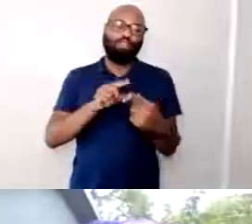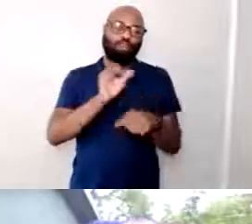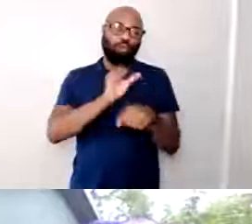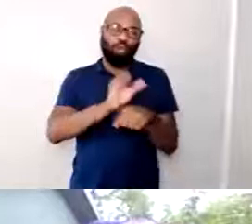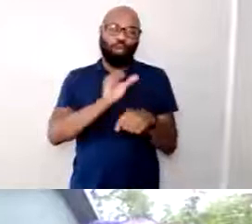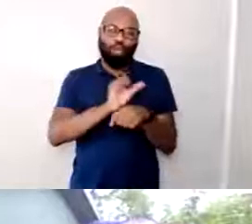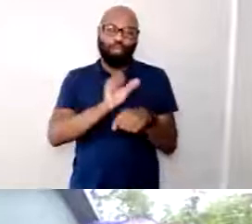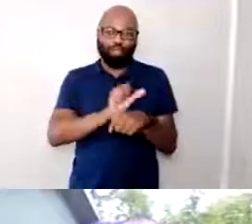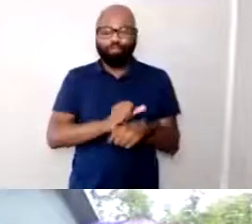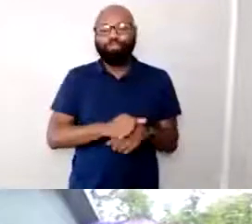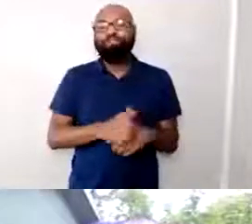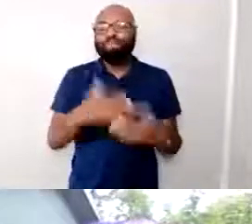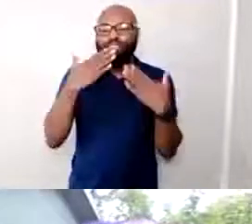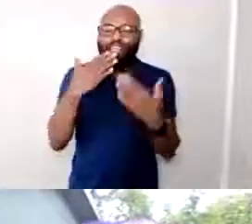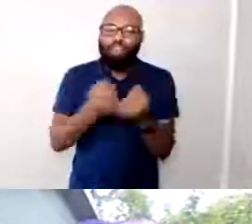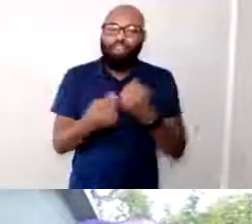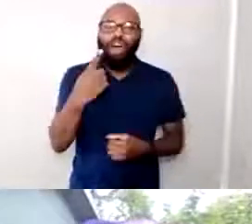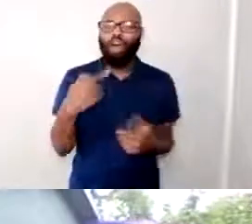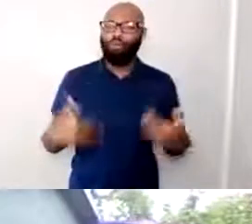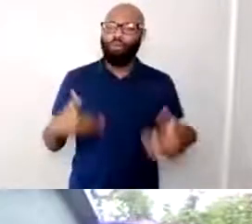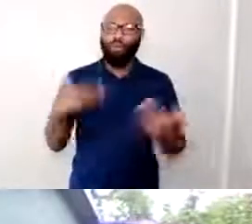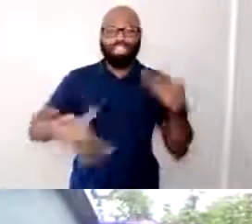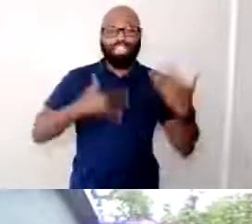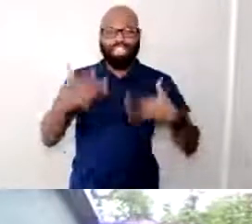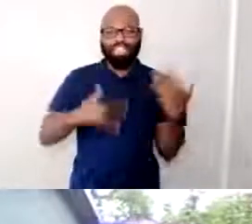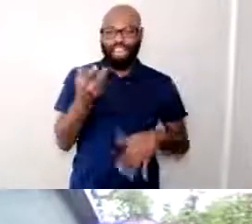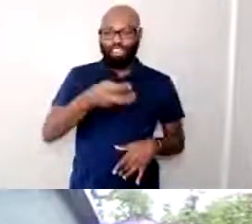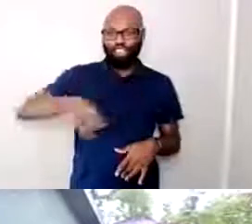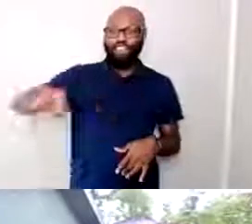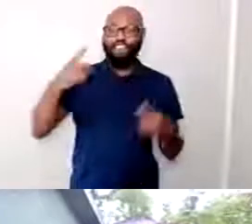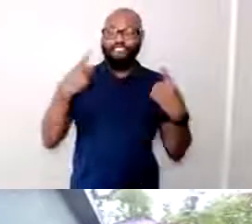everyone. It's just such an exciting transition to finally see this come